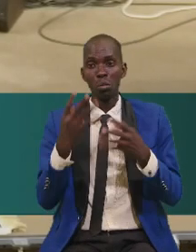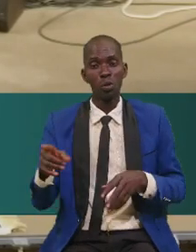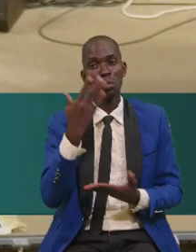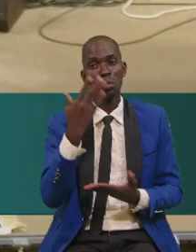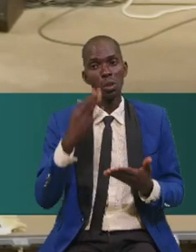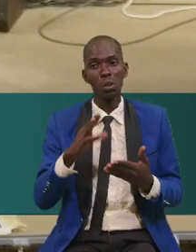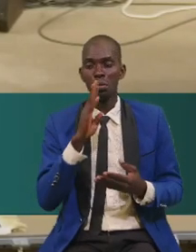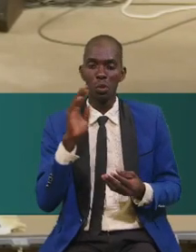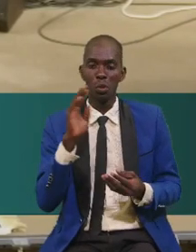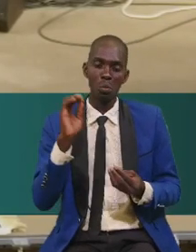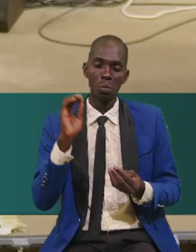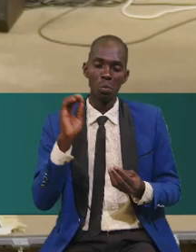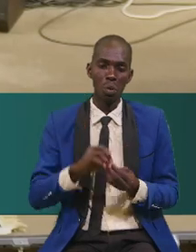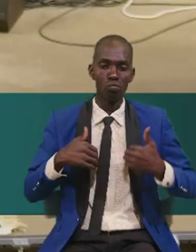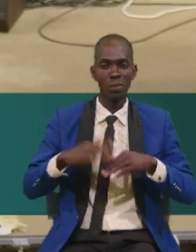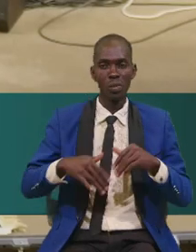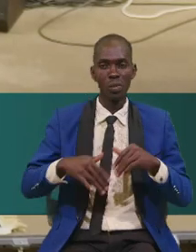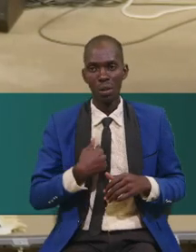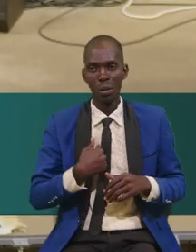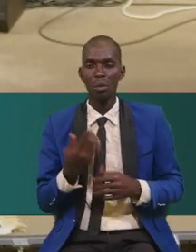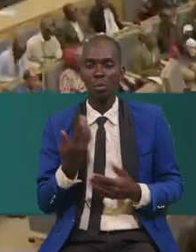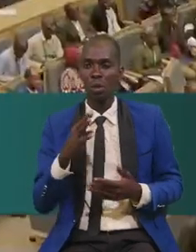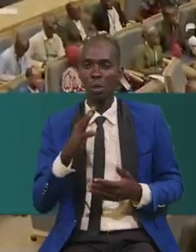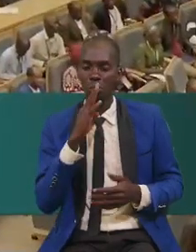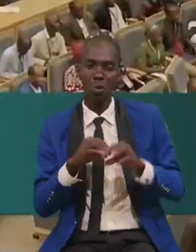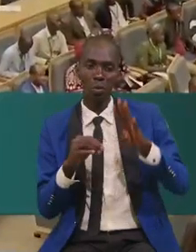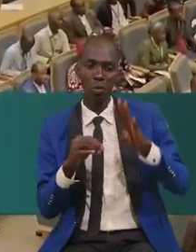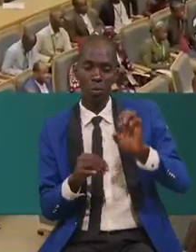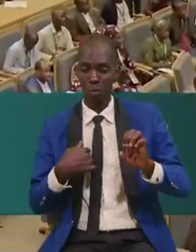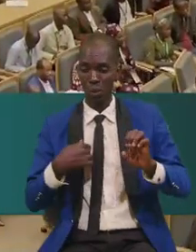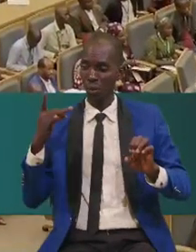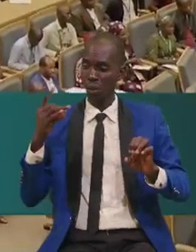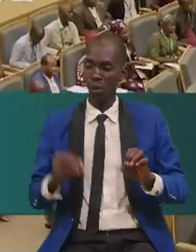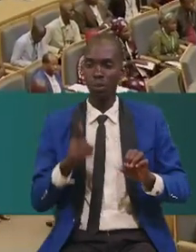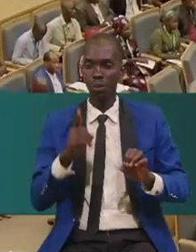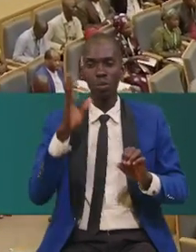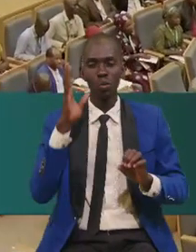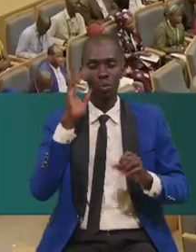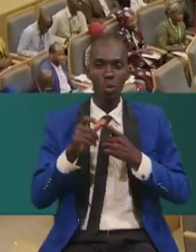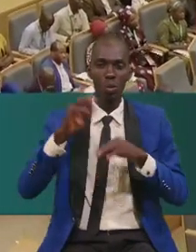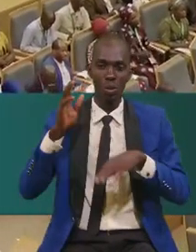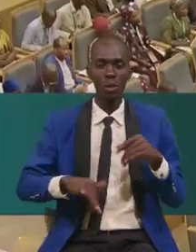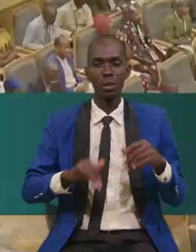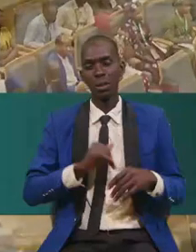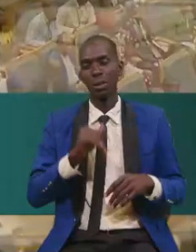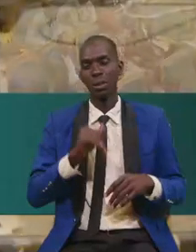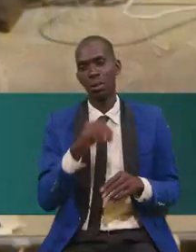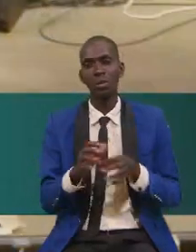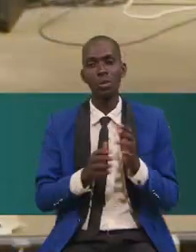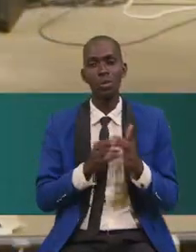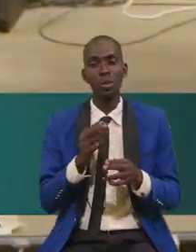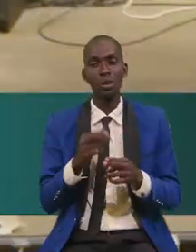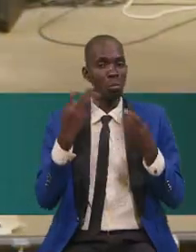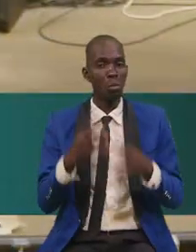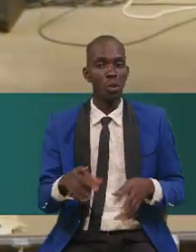I'm in my 80s. You will run faster than I've run. Amen. Many of you, you said, I've lost